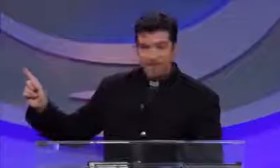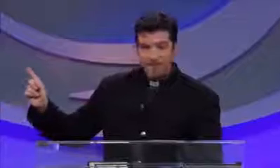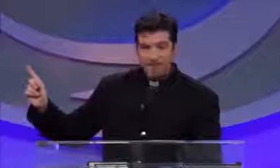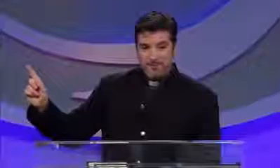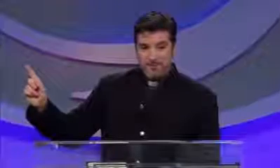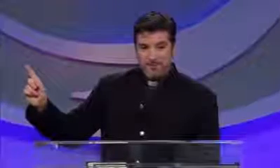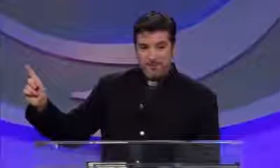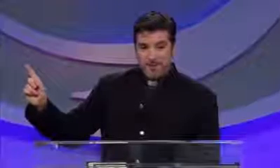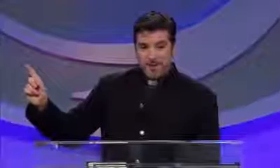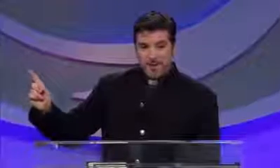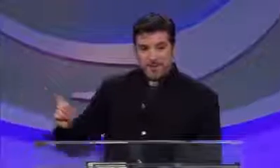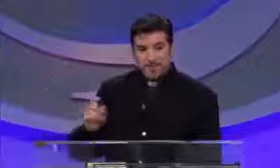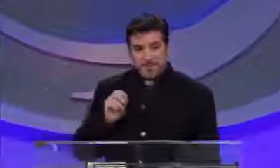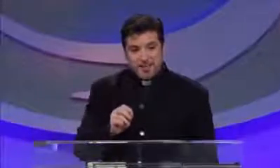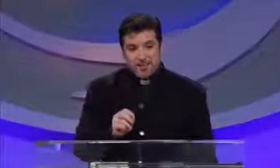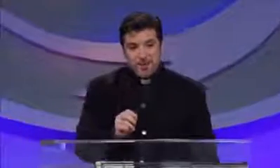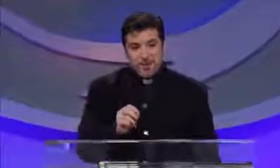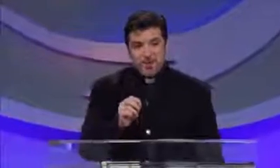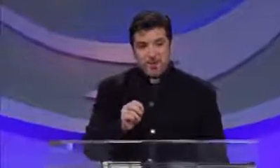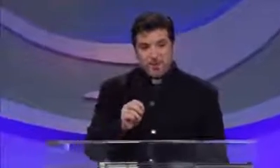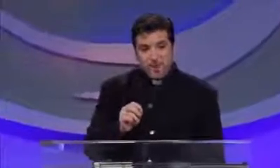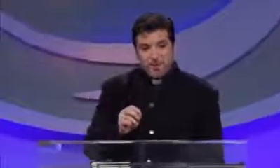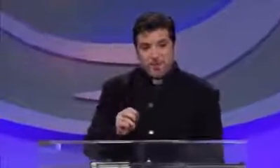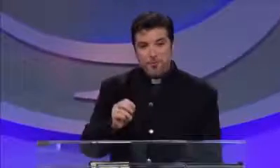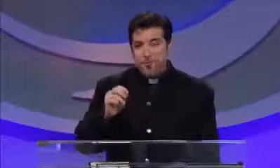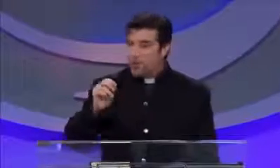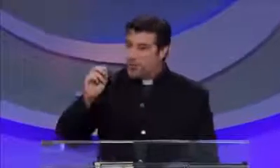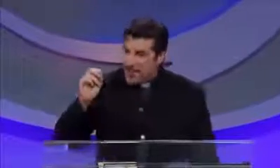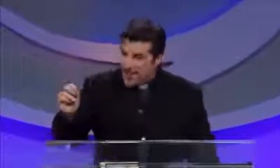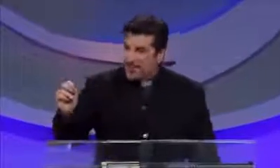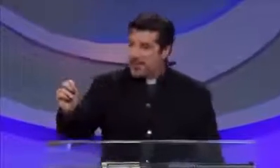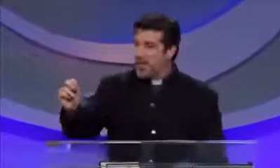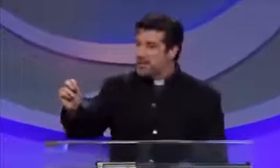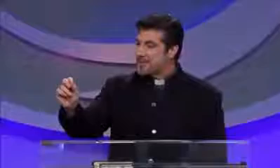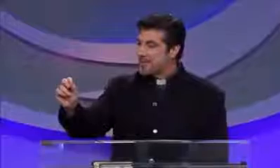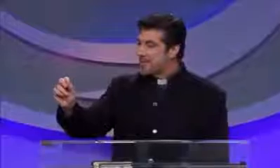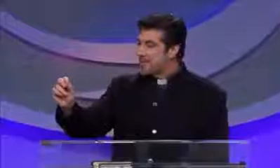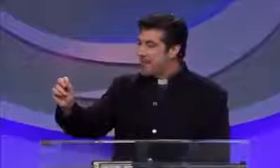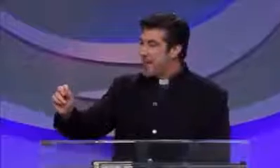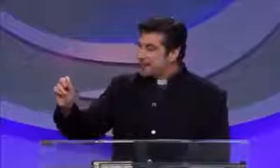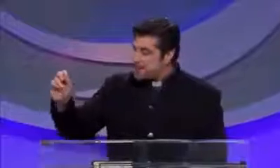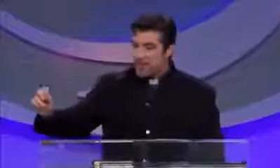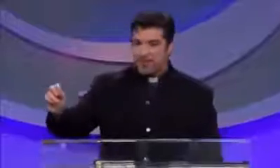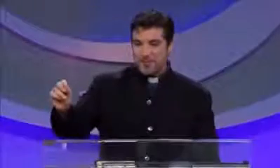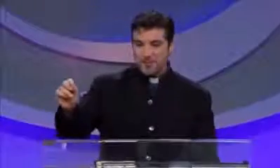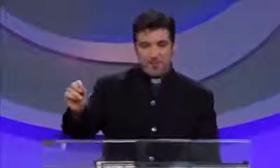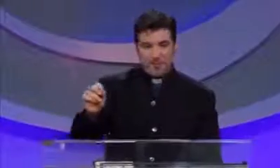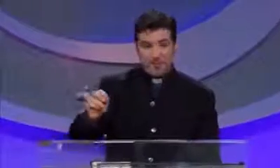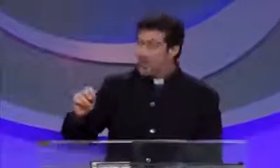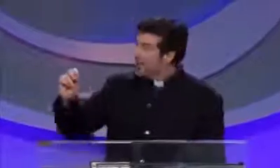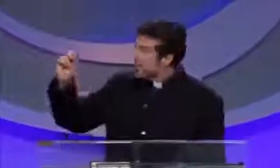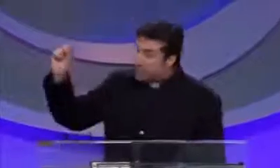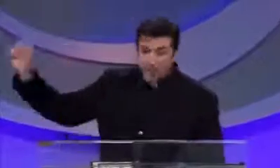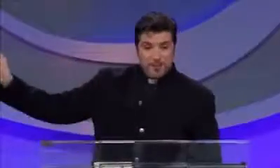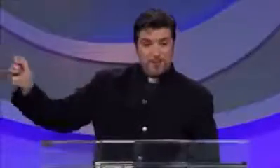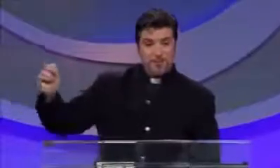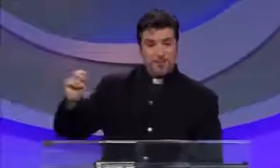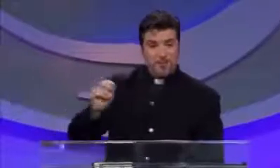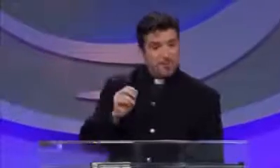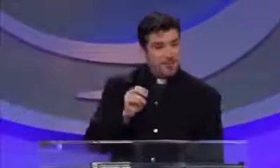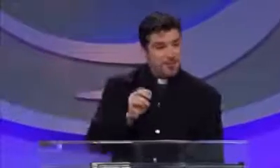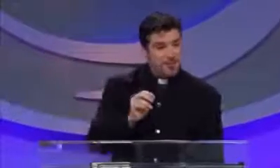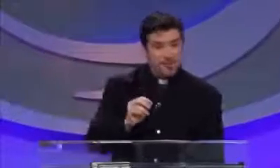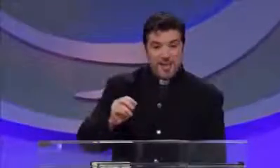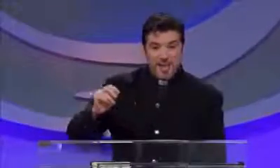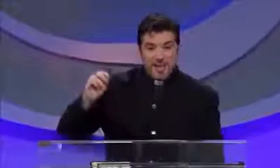charismatic. And this is history that we've got a pope who recognizes us as brothers and sisters, speaks to